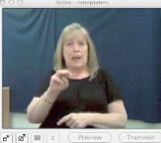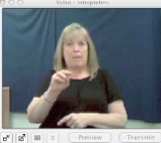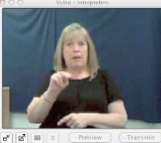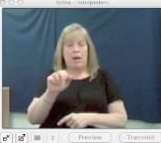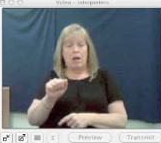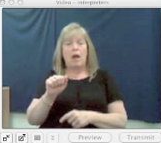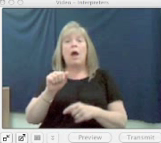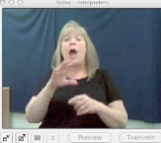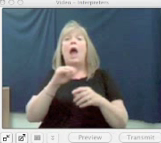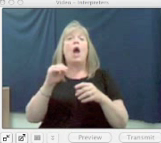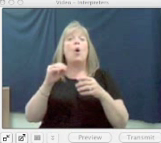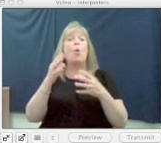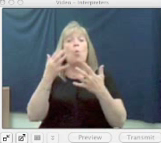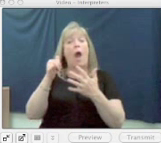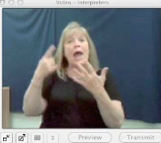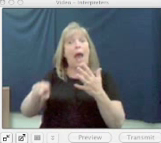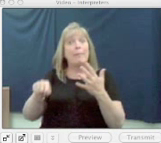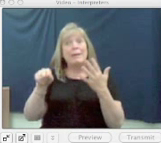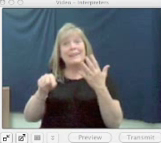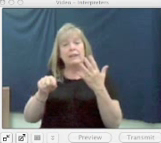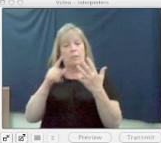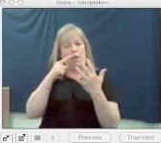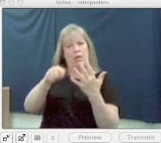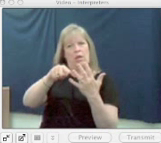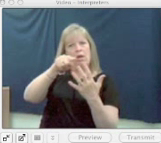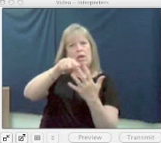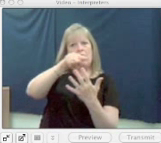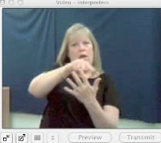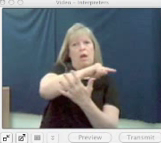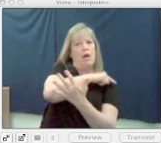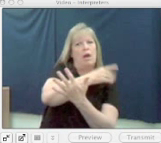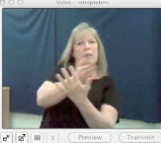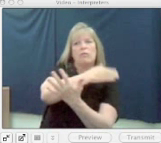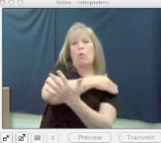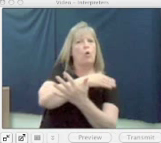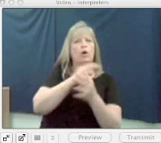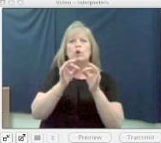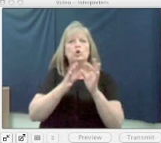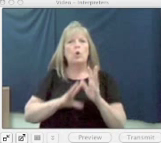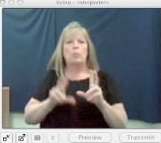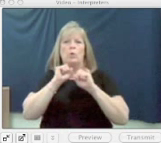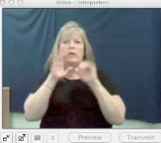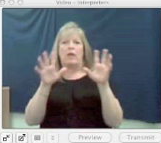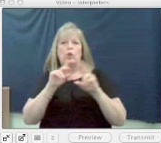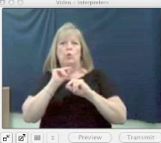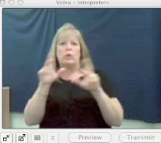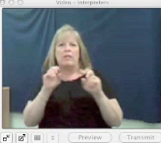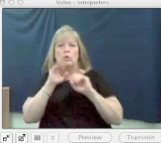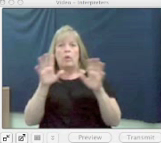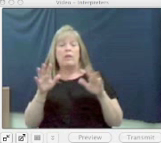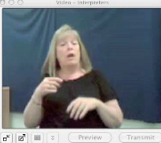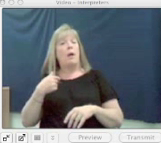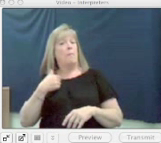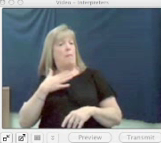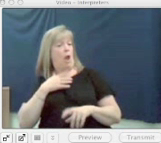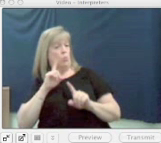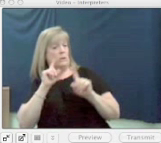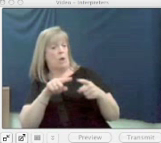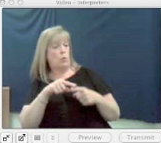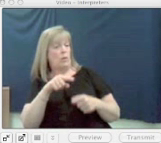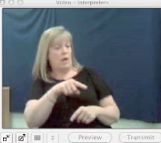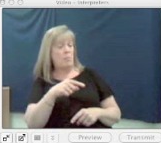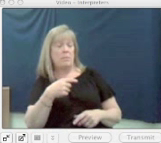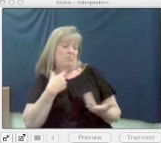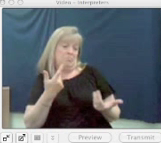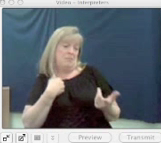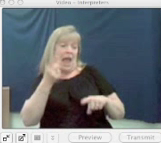series of do-nothing responses by the interpreter. And so I have to respond to them by saying, I can't answer that question because I would not have